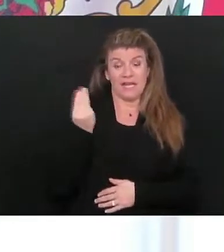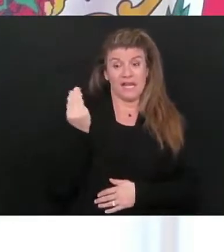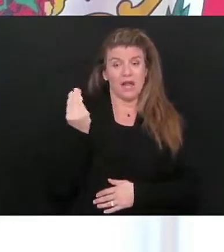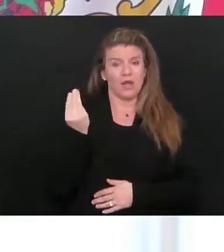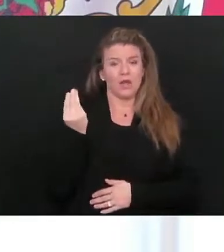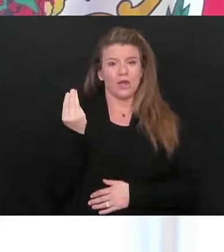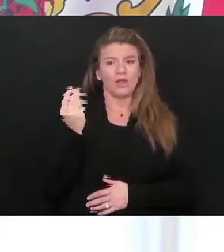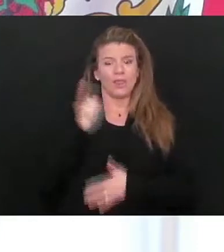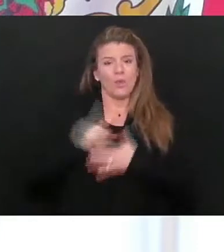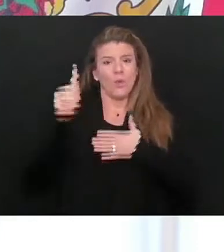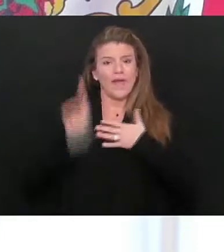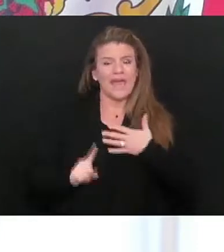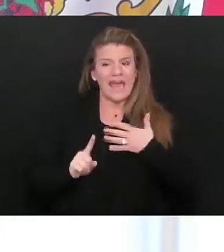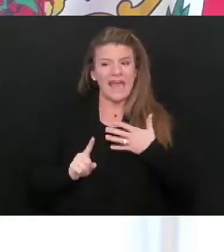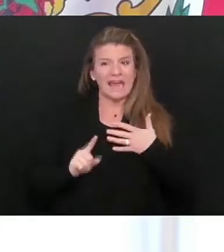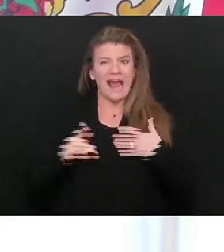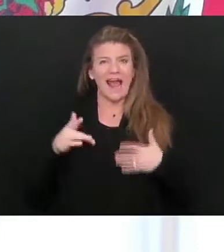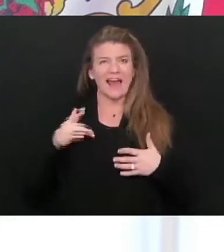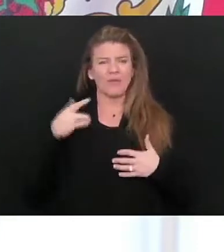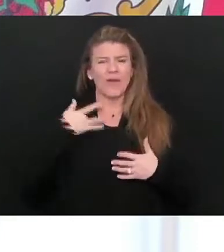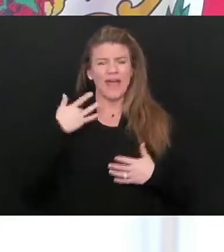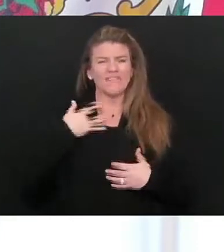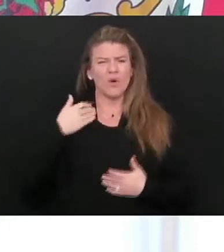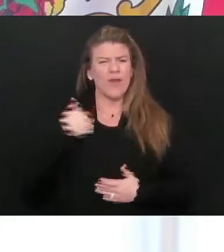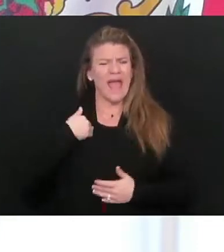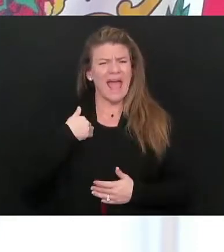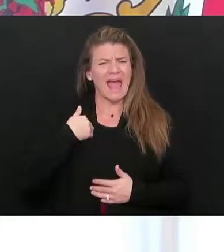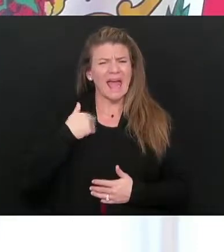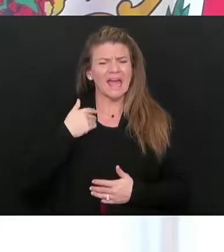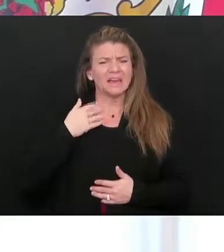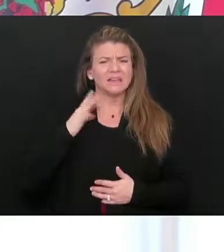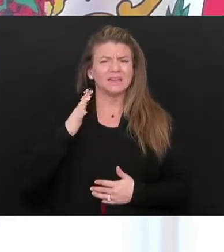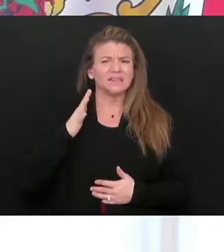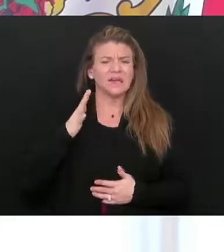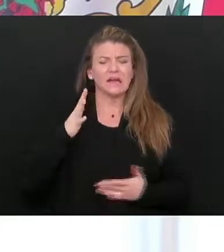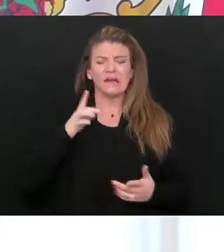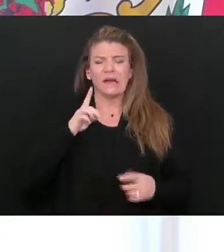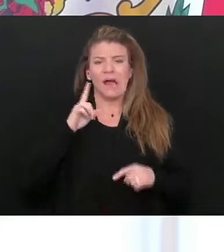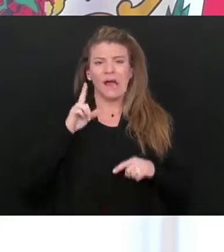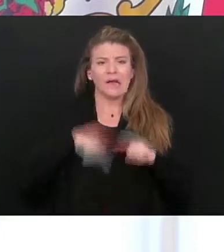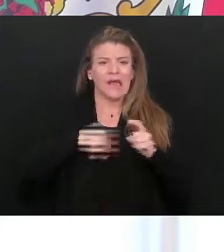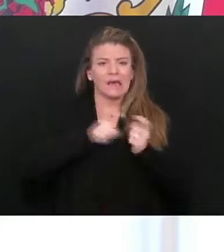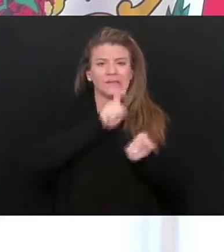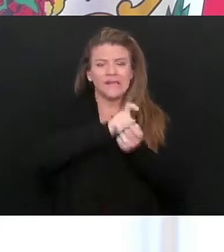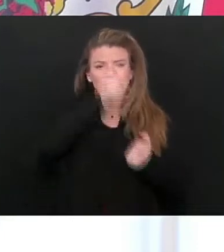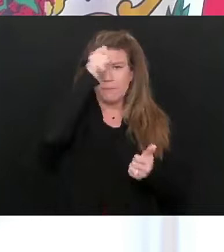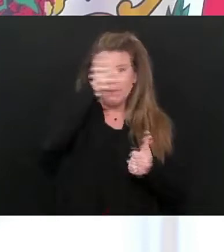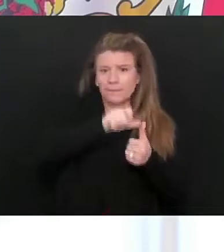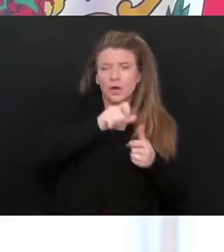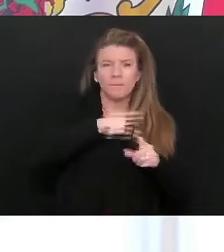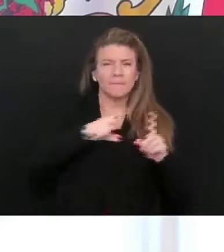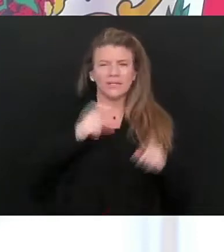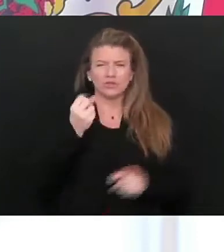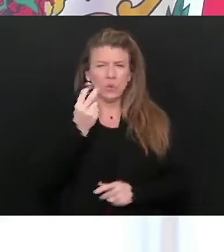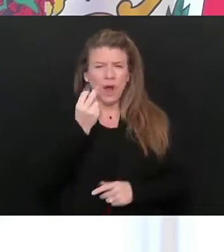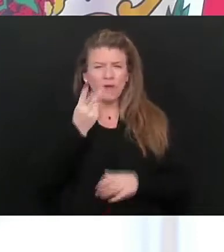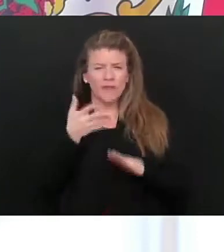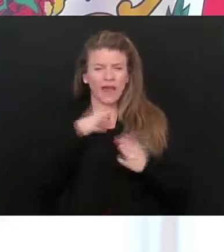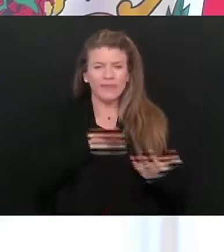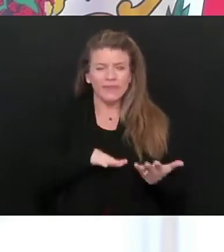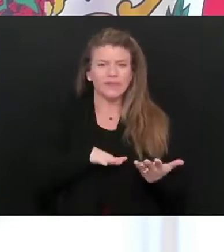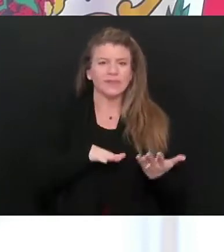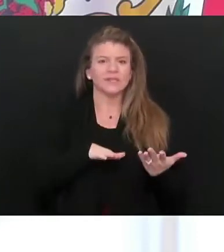over the weekend, I think we had I can't recall what it was, but maybe 12 deaths,